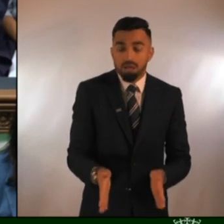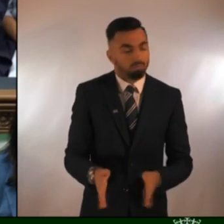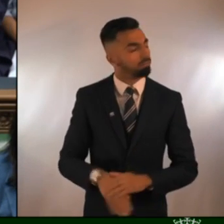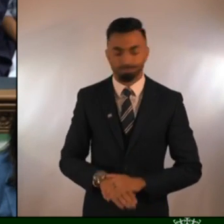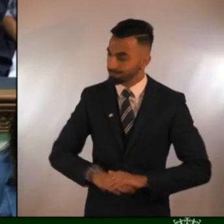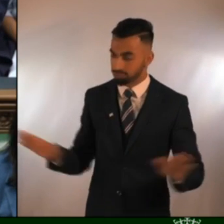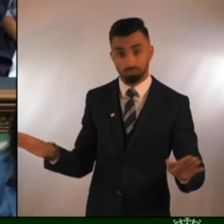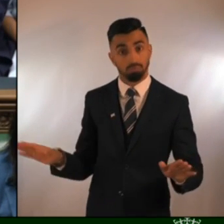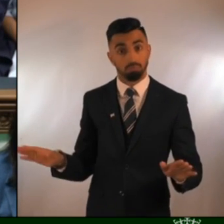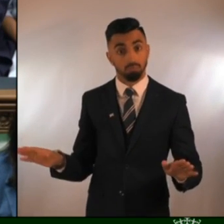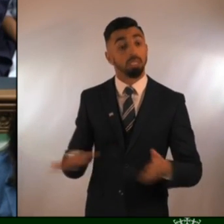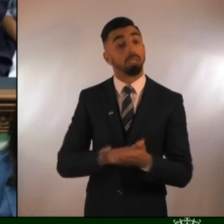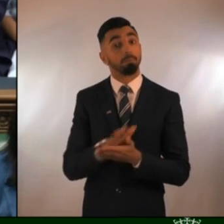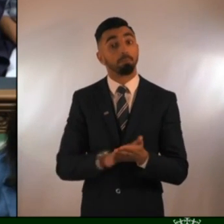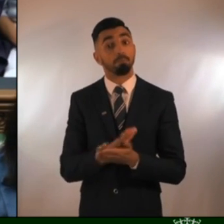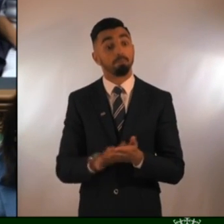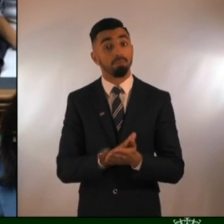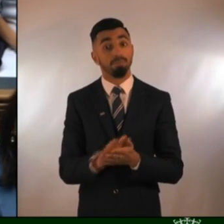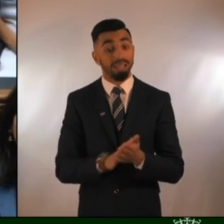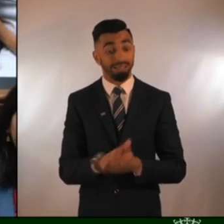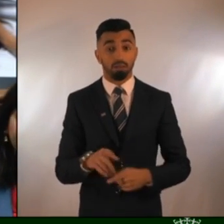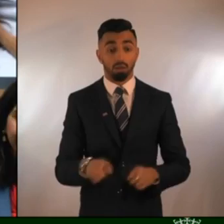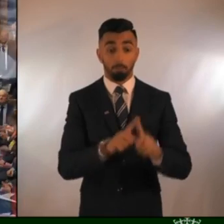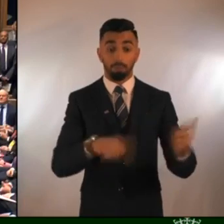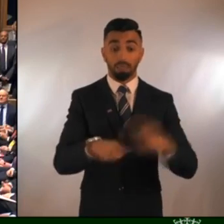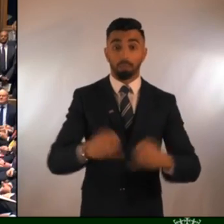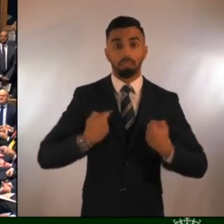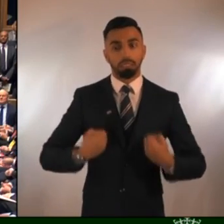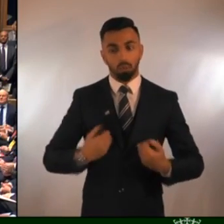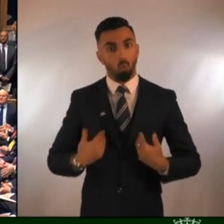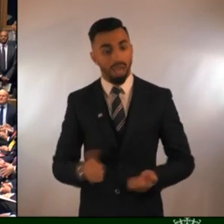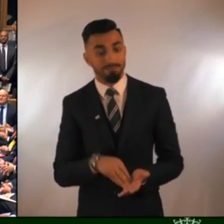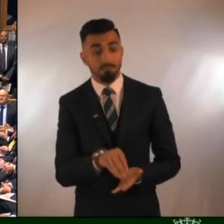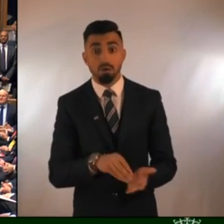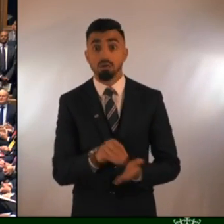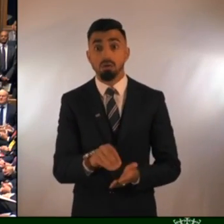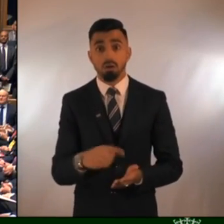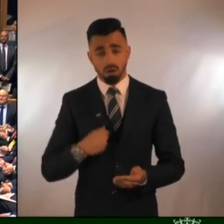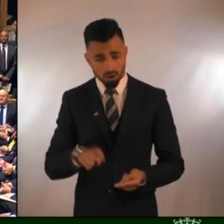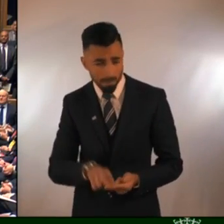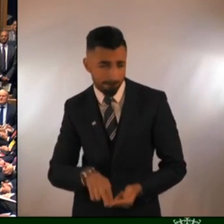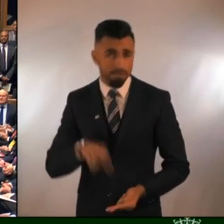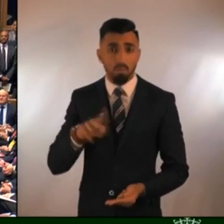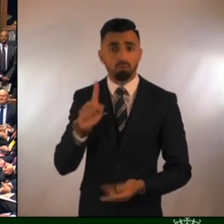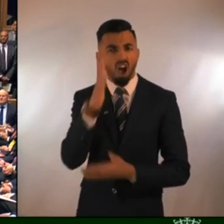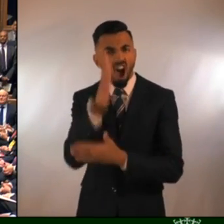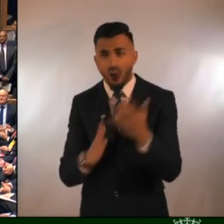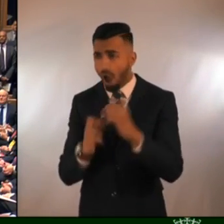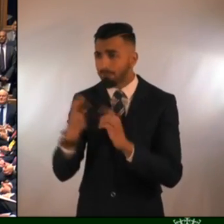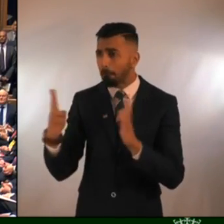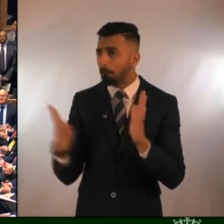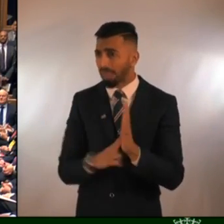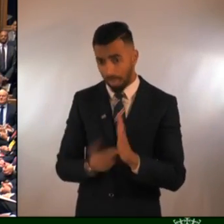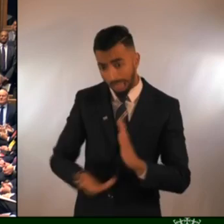almost £500 million to our welfare system. And to further support our people, I